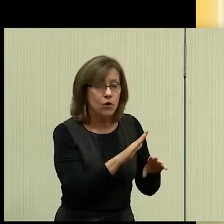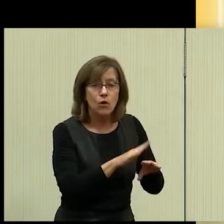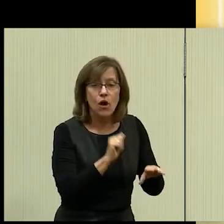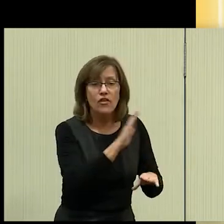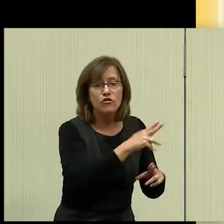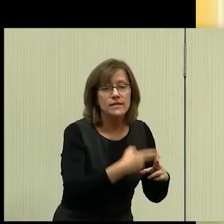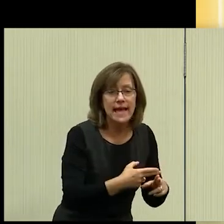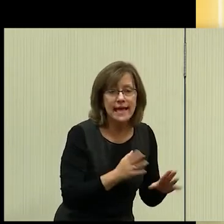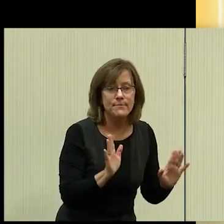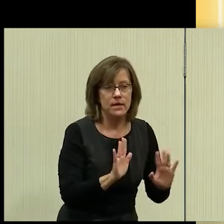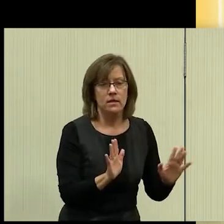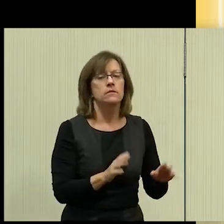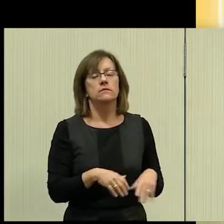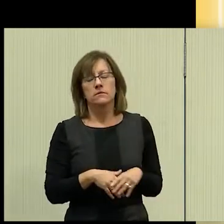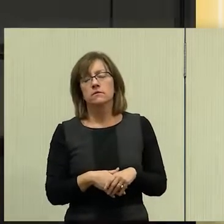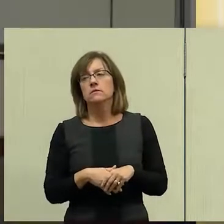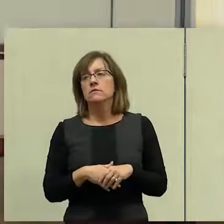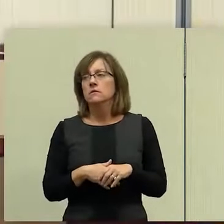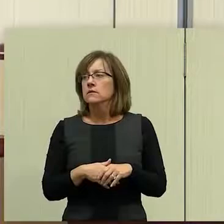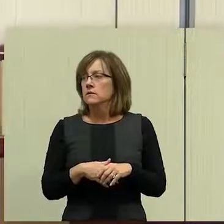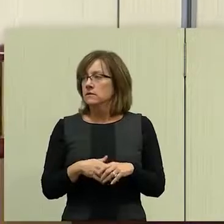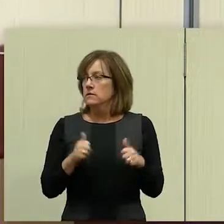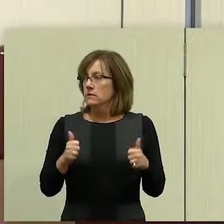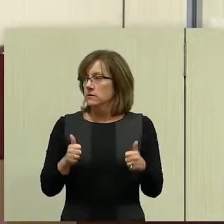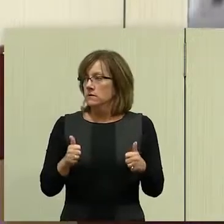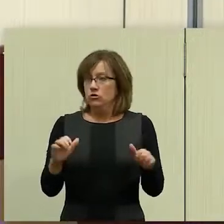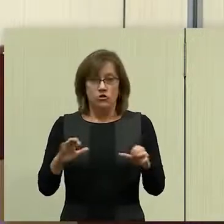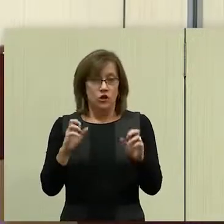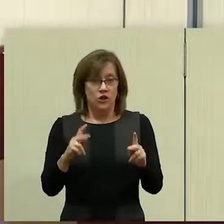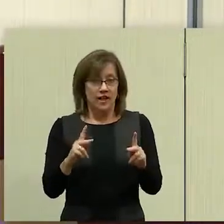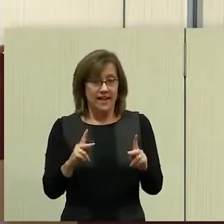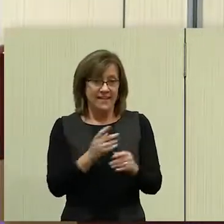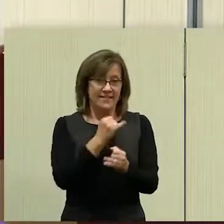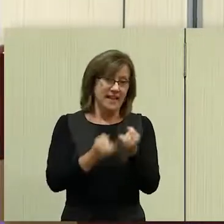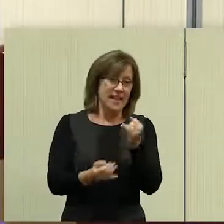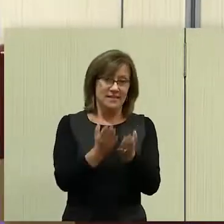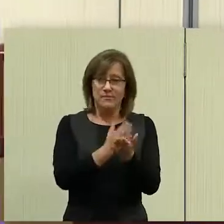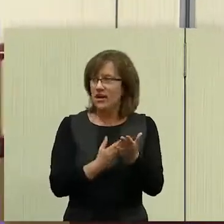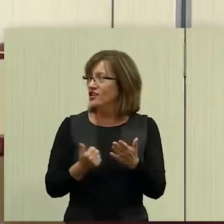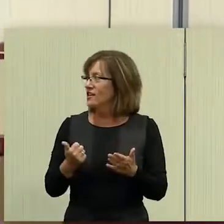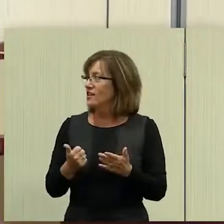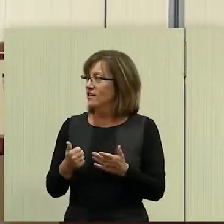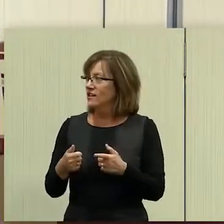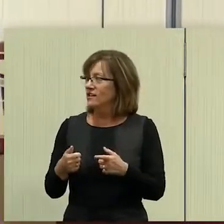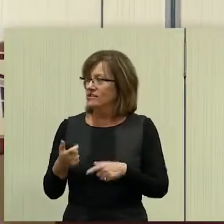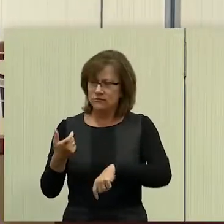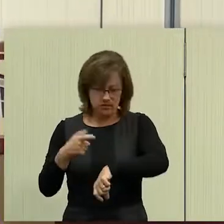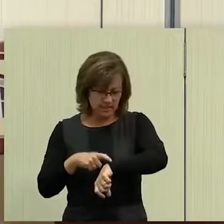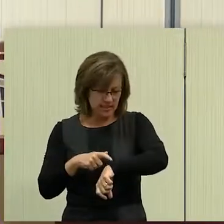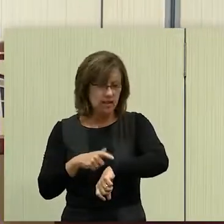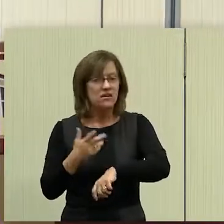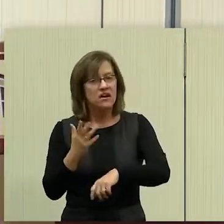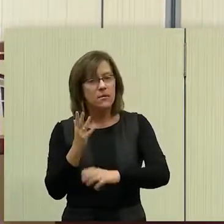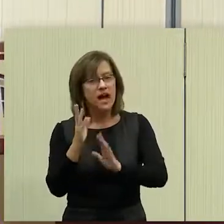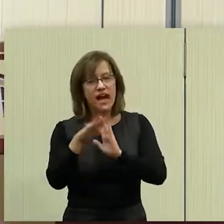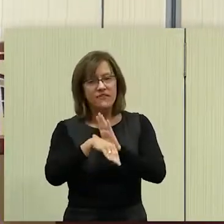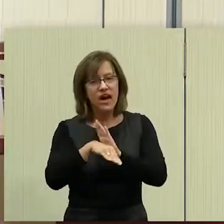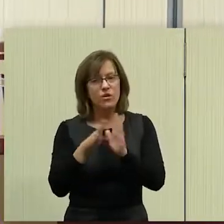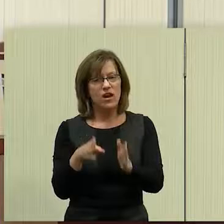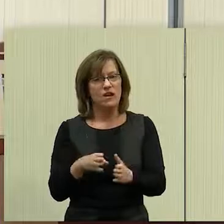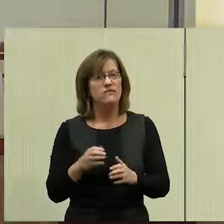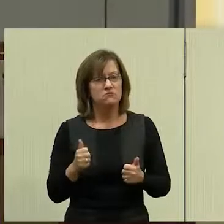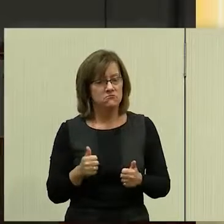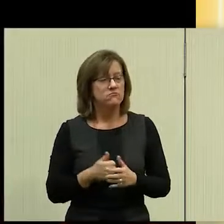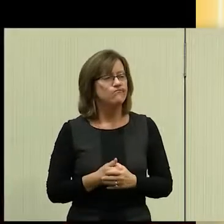it. All right, you doing okay? Last part of the pyramid. How are we doing on time? Okay, we have about half an hour, all